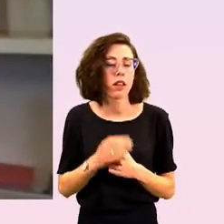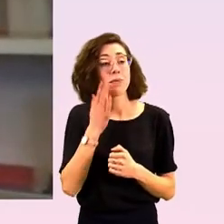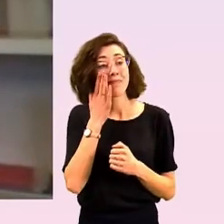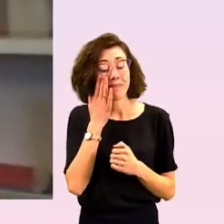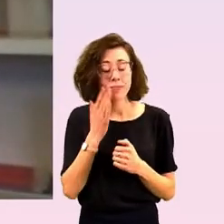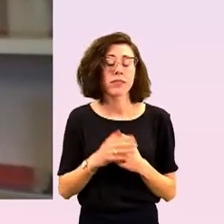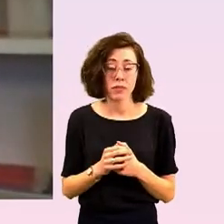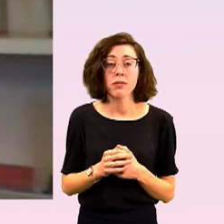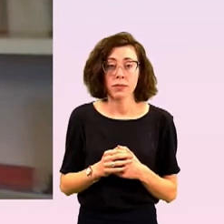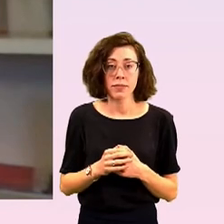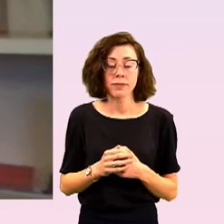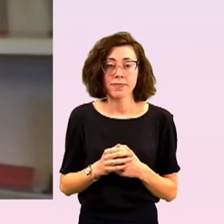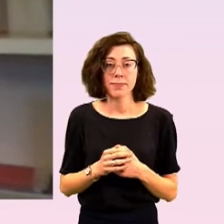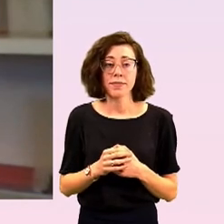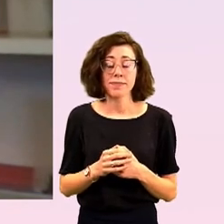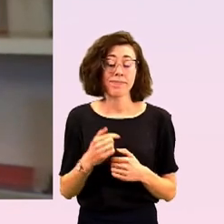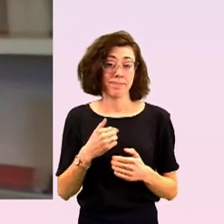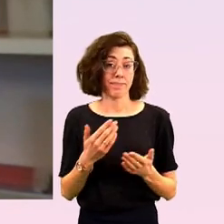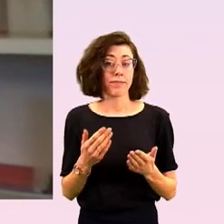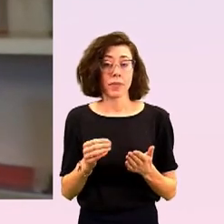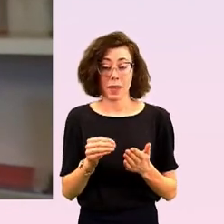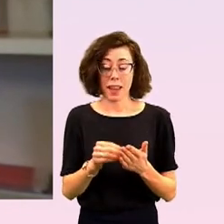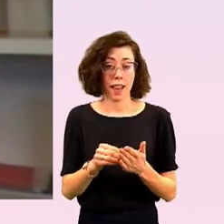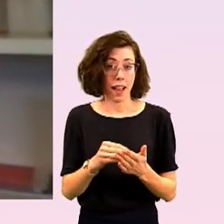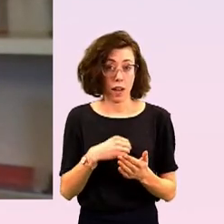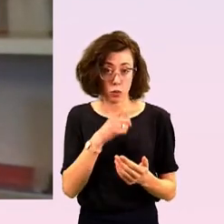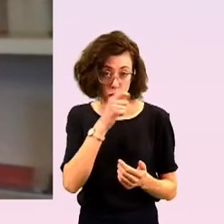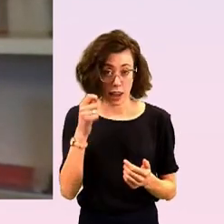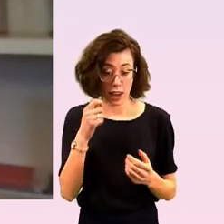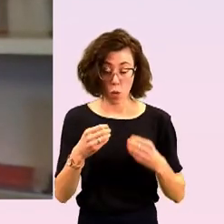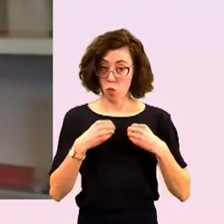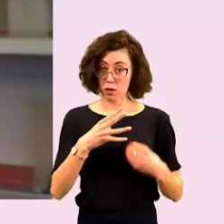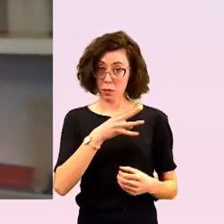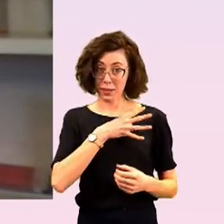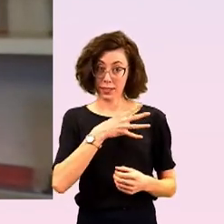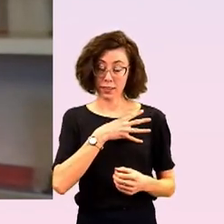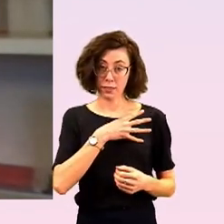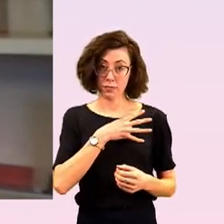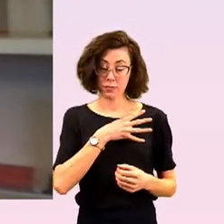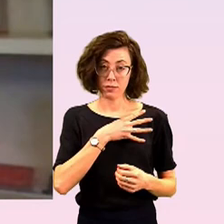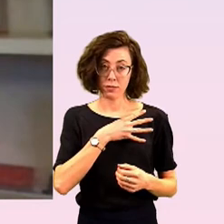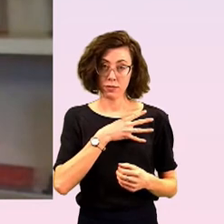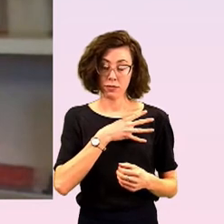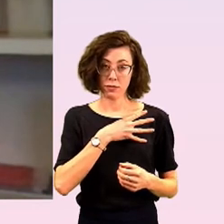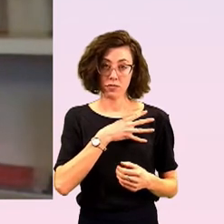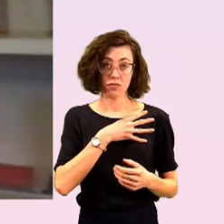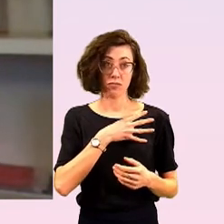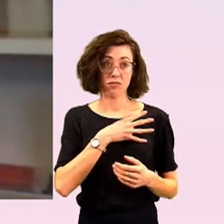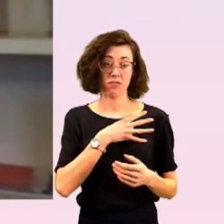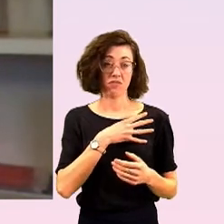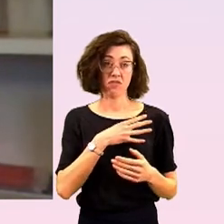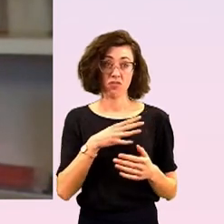Yeah, I mean, I have to say, you know, the committee we have has been